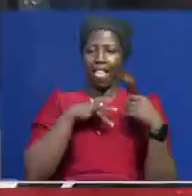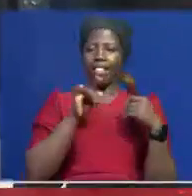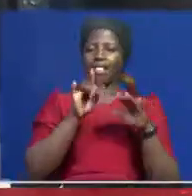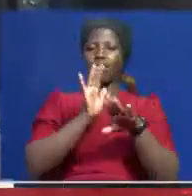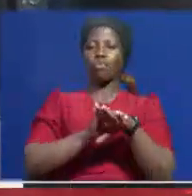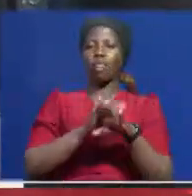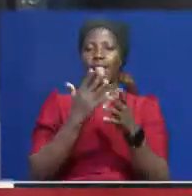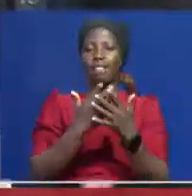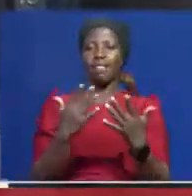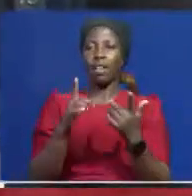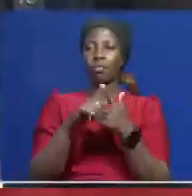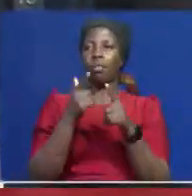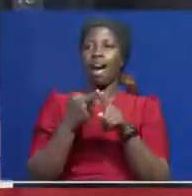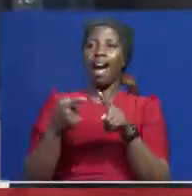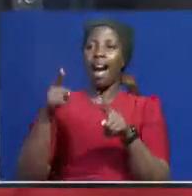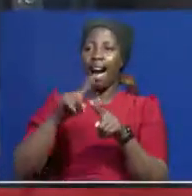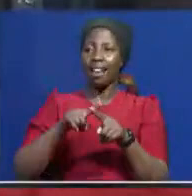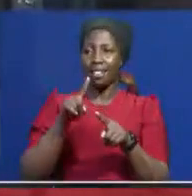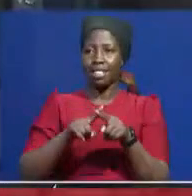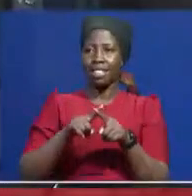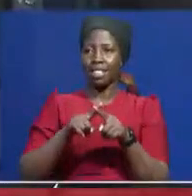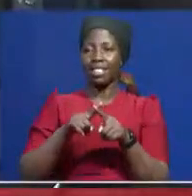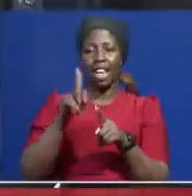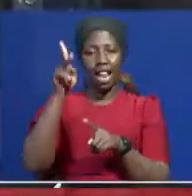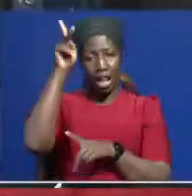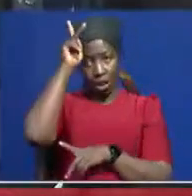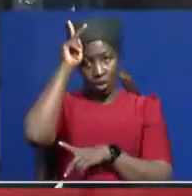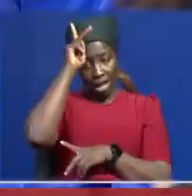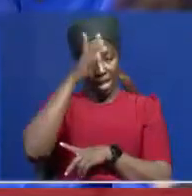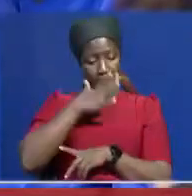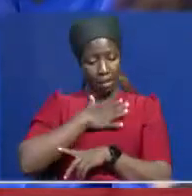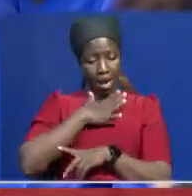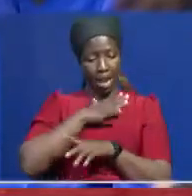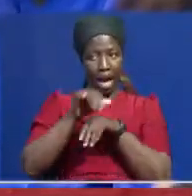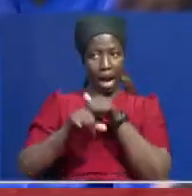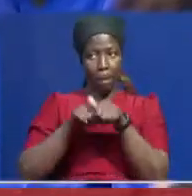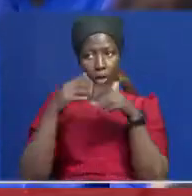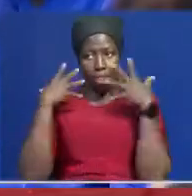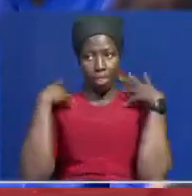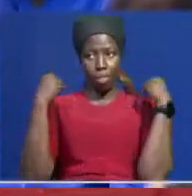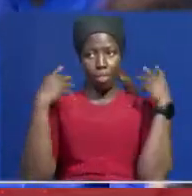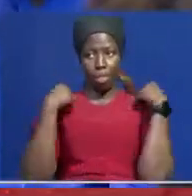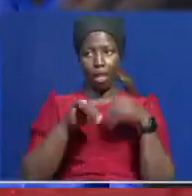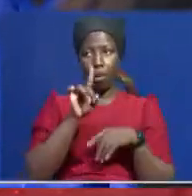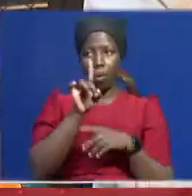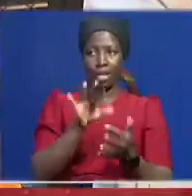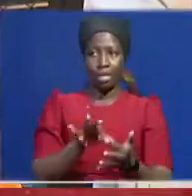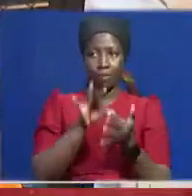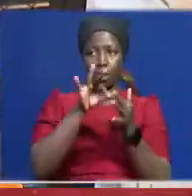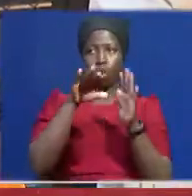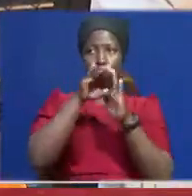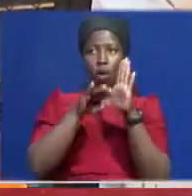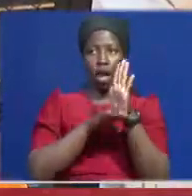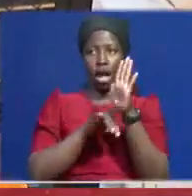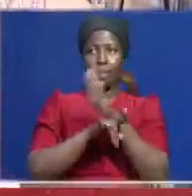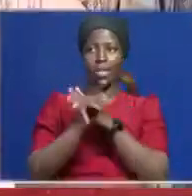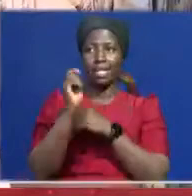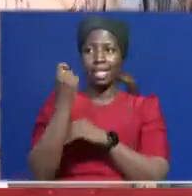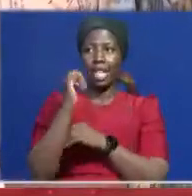thing to increase, add on my knowledge about fitness. The one-of-its-kind program in Kenya will be